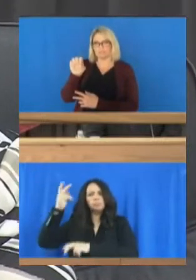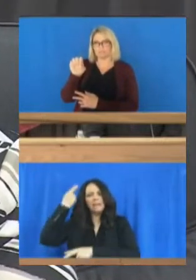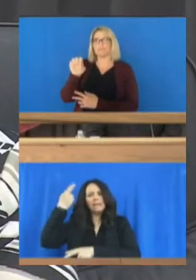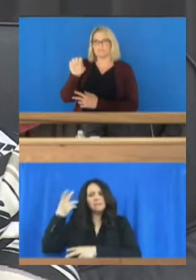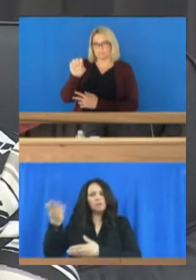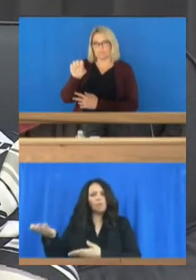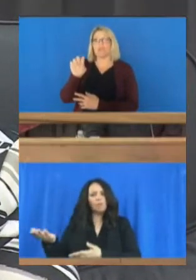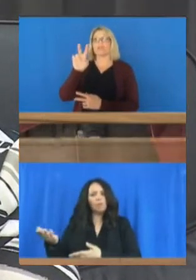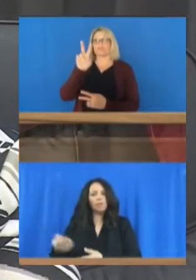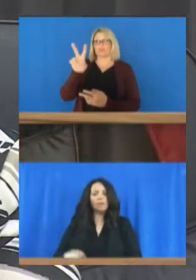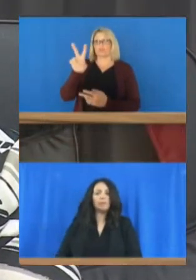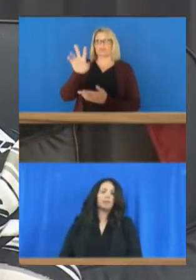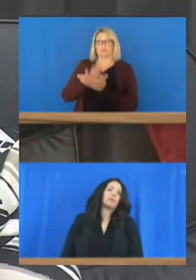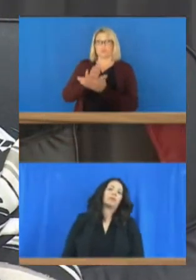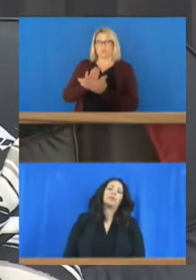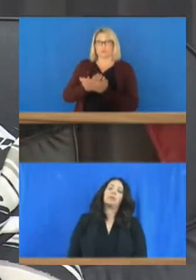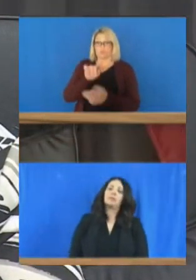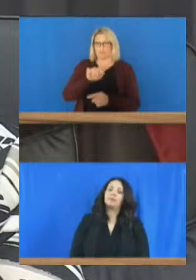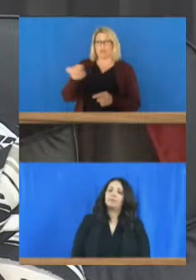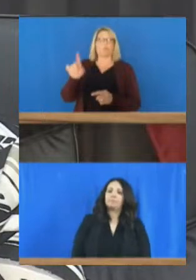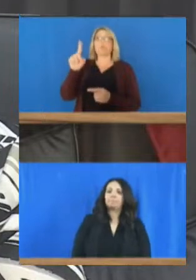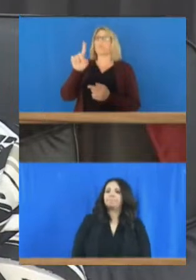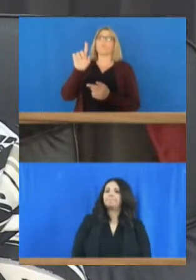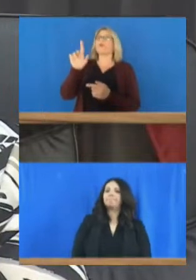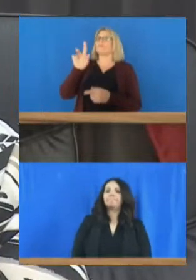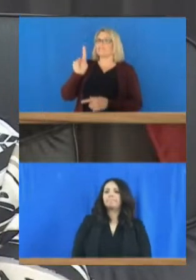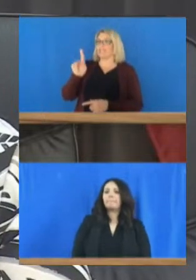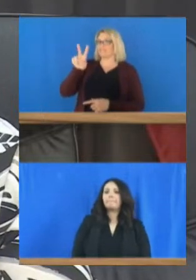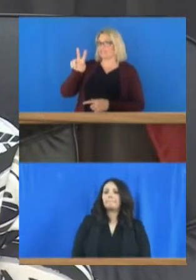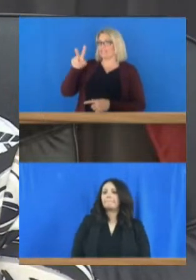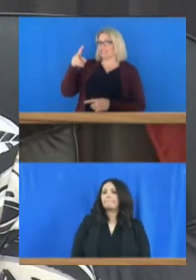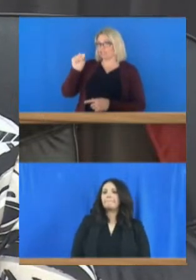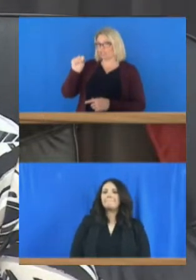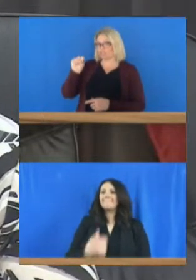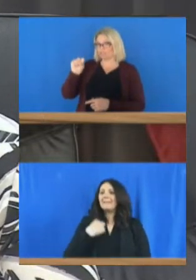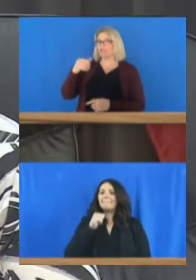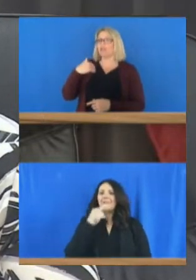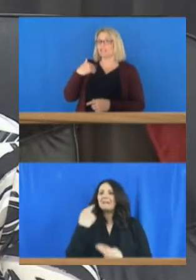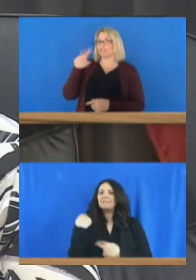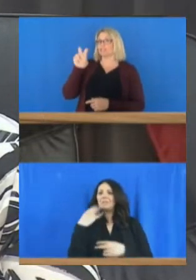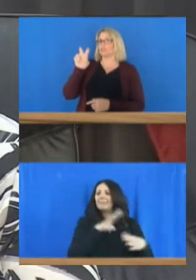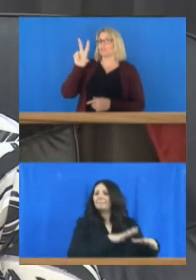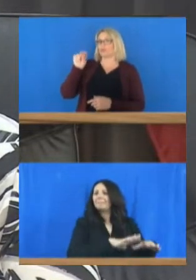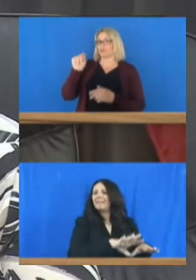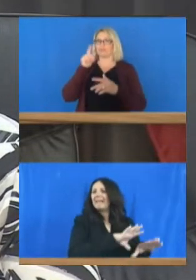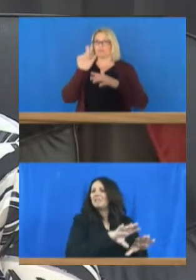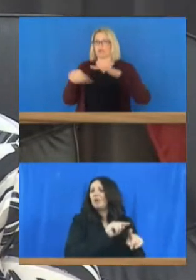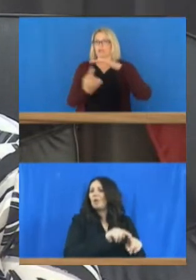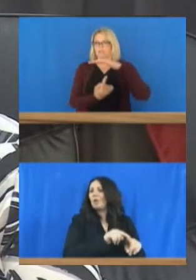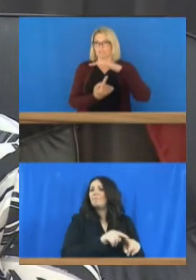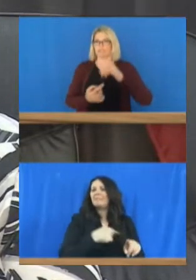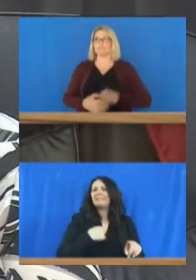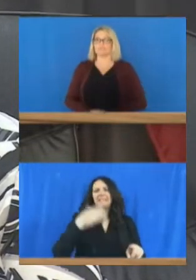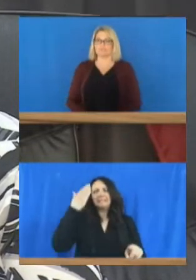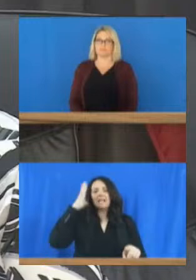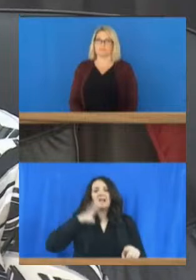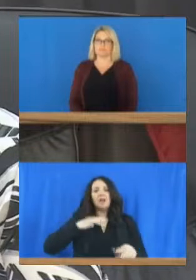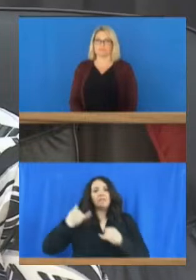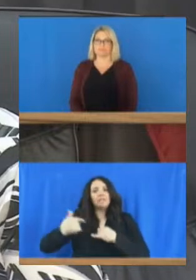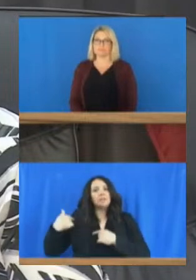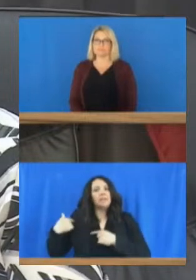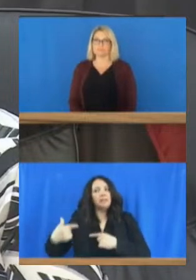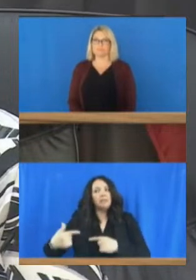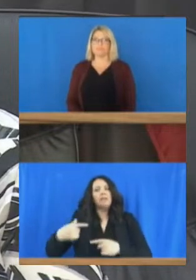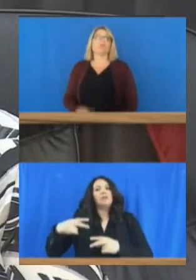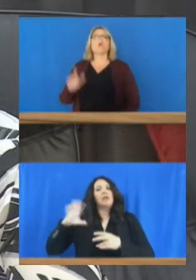House? How many students, staff, and their families at McGee House continue to self-isolate? And has the elevator been confirmed as the source